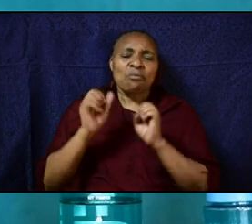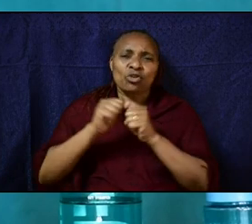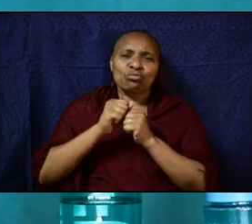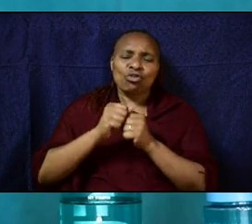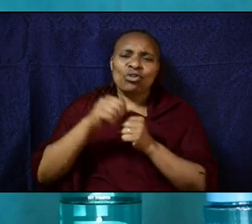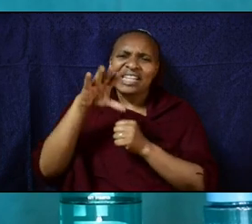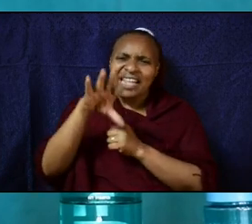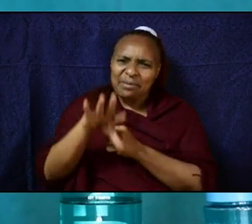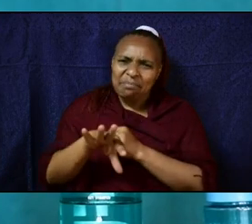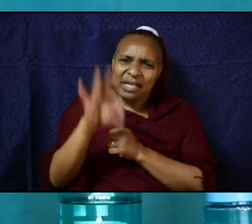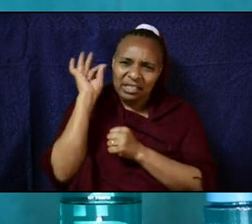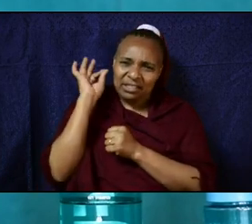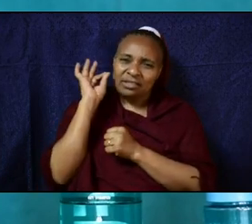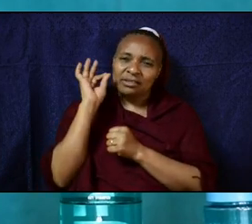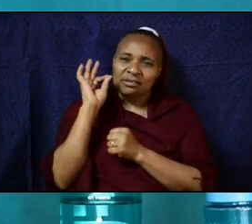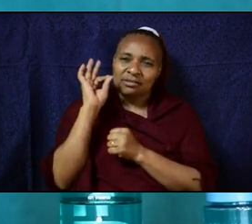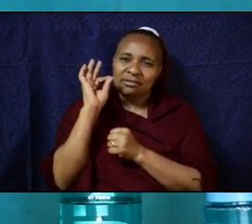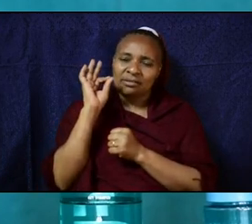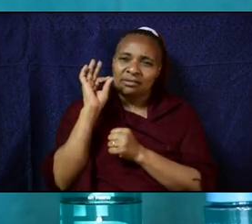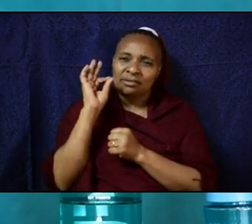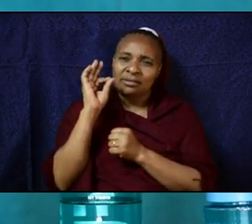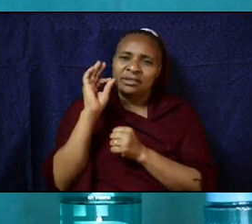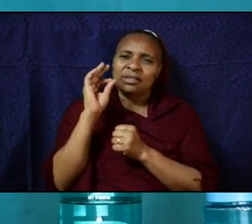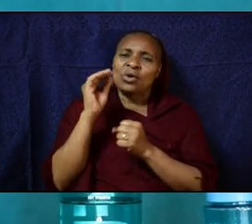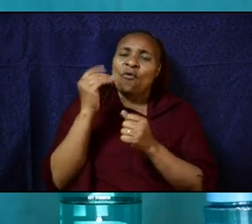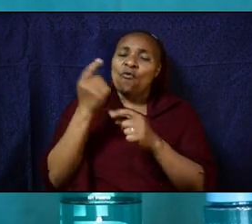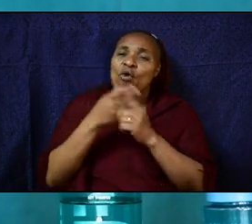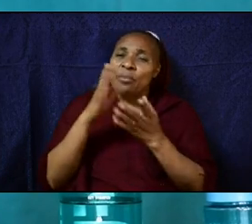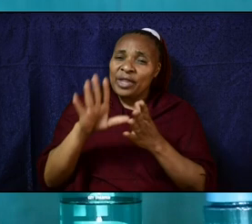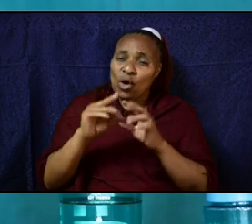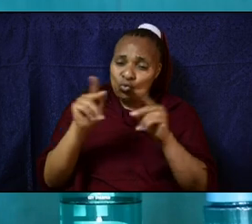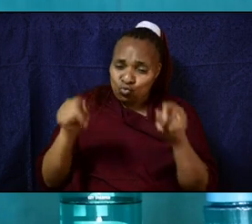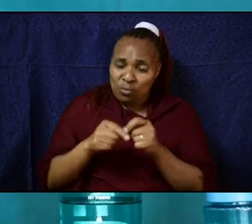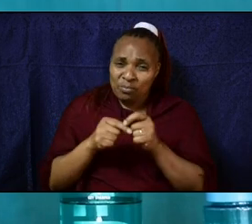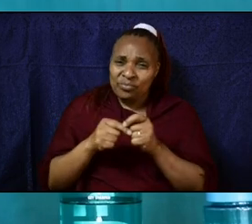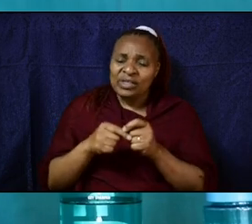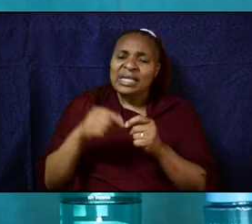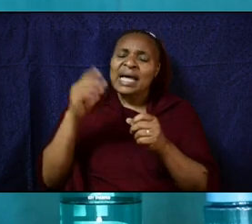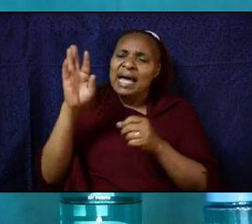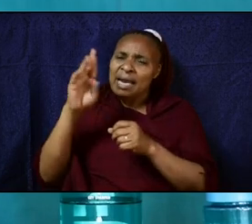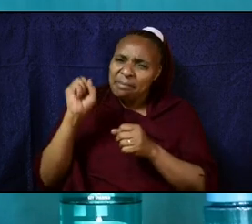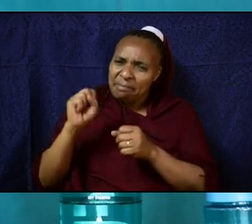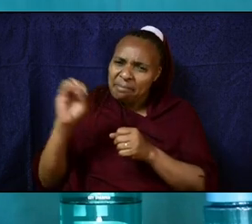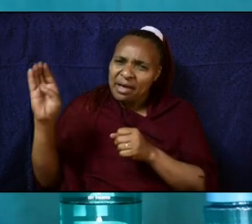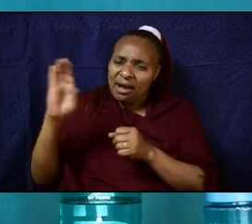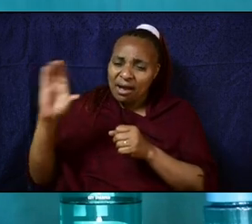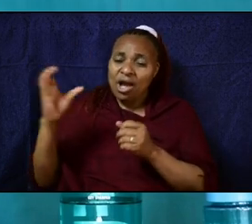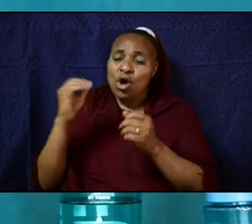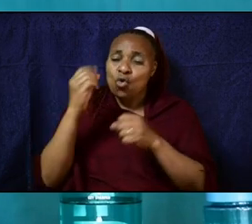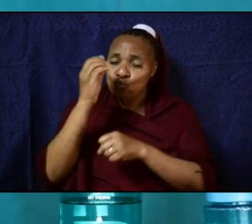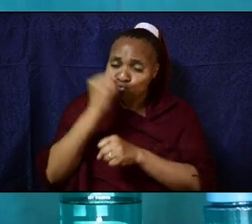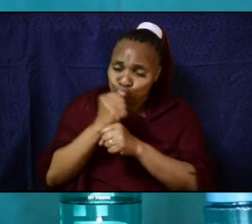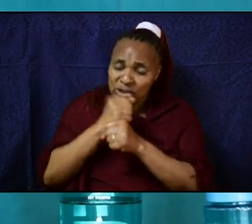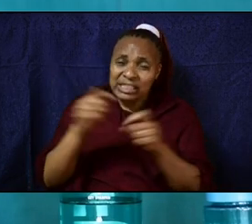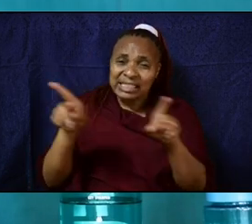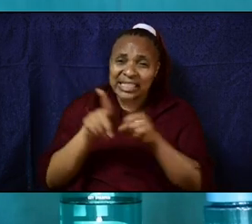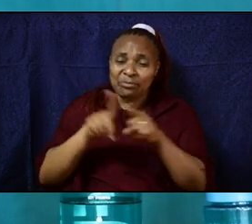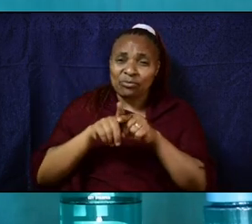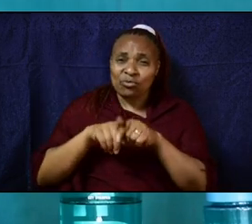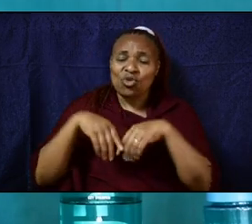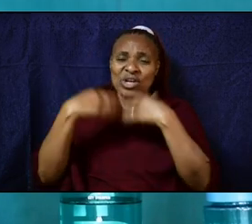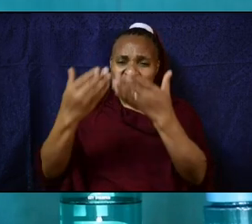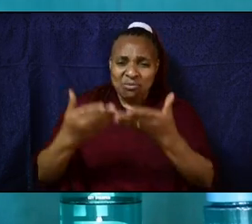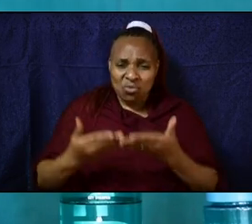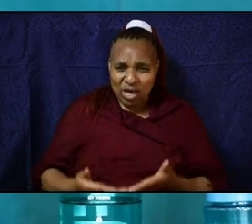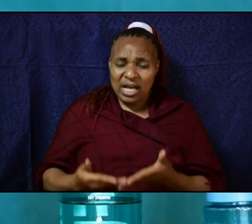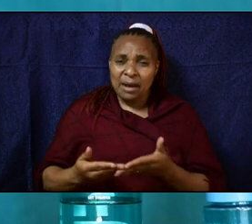jar. So it was something that Rebecca was expected to do. When she met Eliezer, the servant, she was supposed to actually give him a